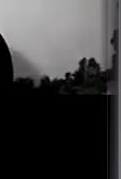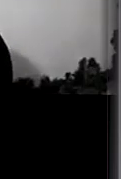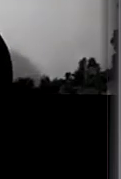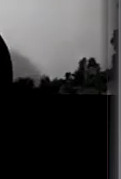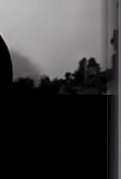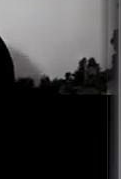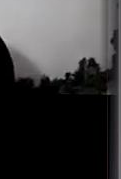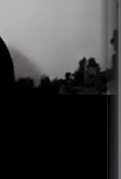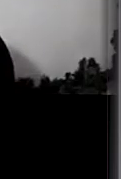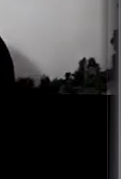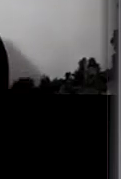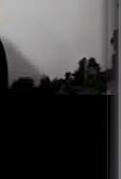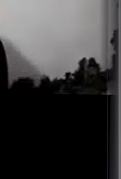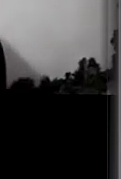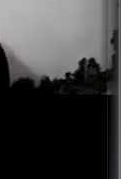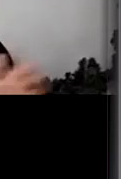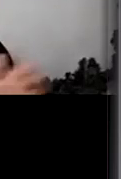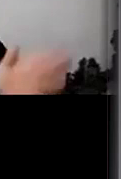kayo ng password